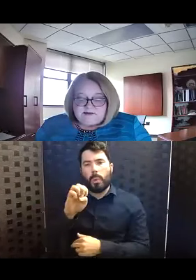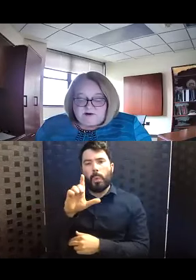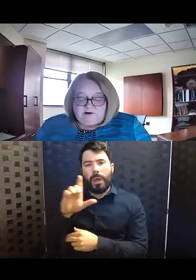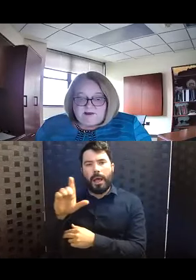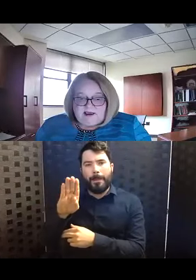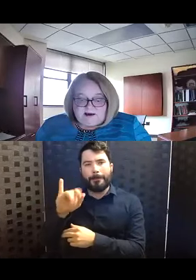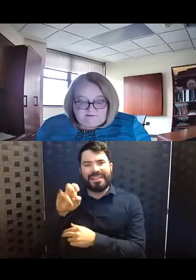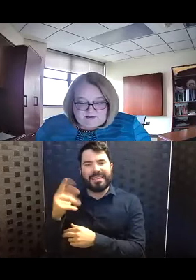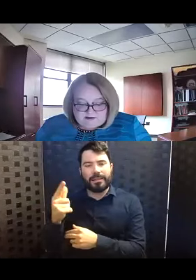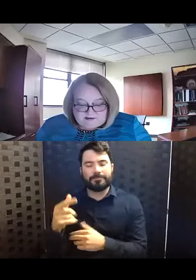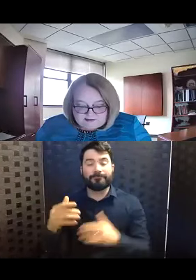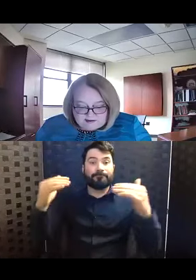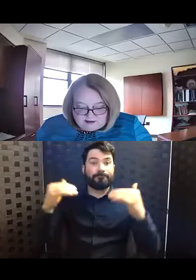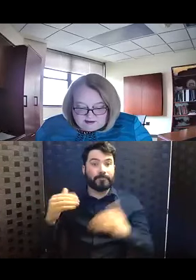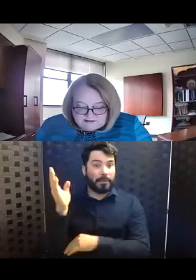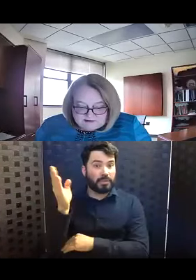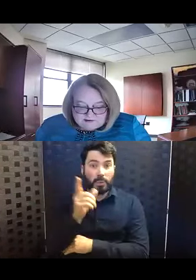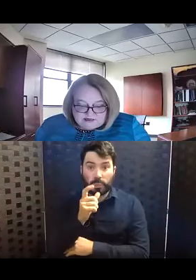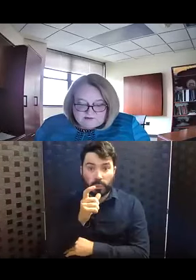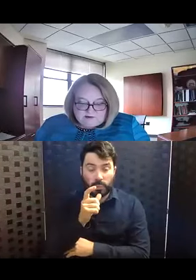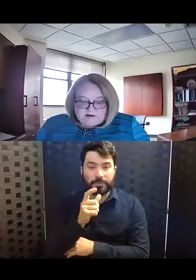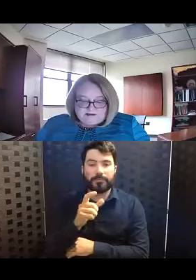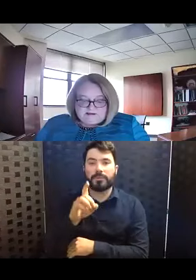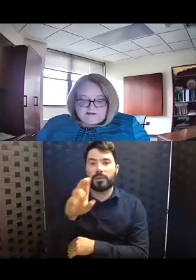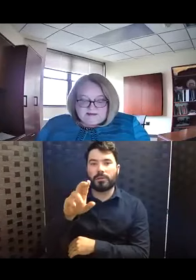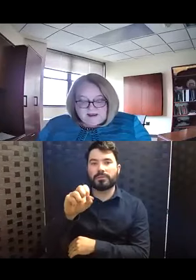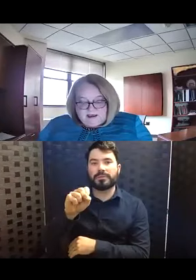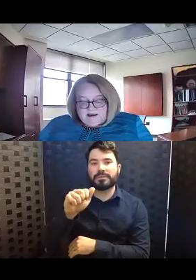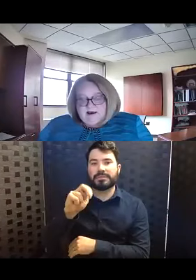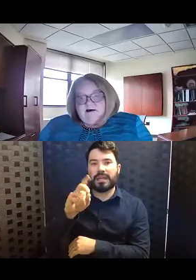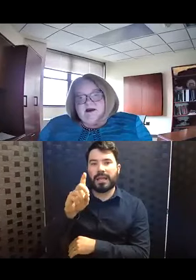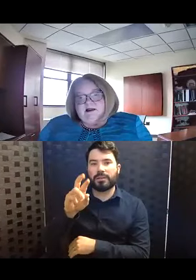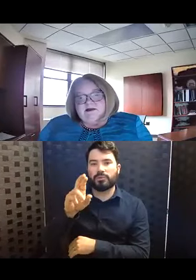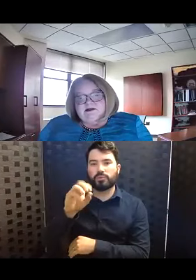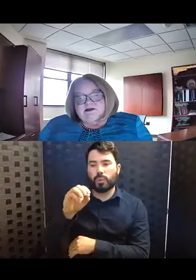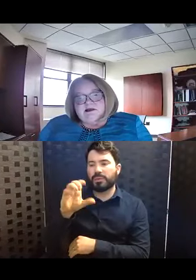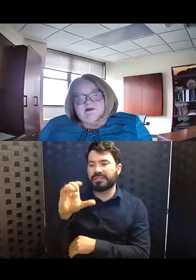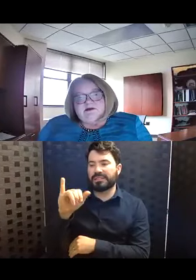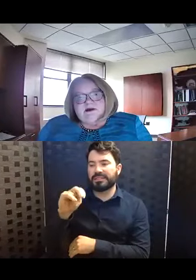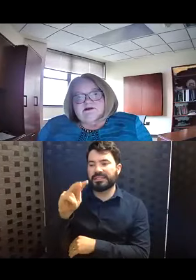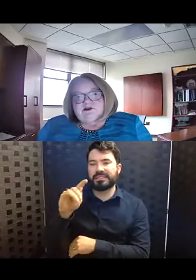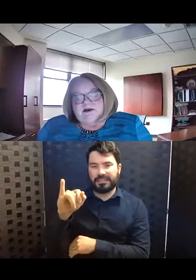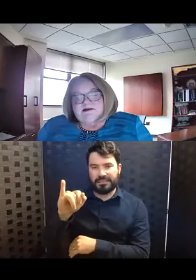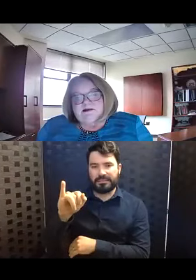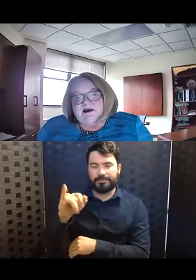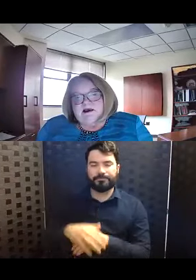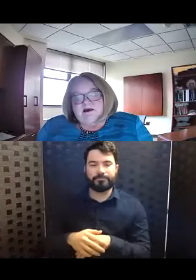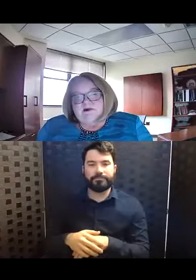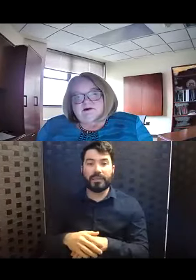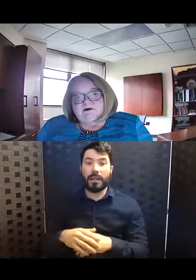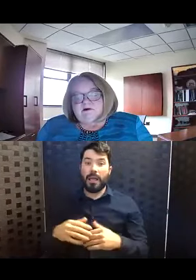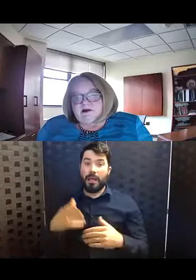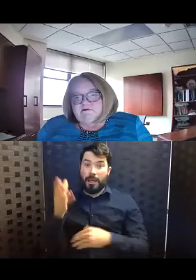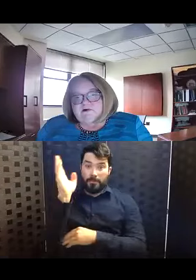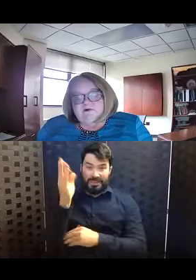So the next speaker we have is Dr. Sandro Cinti. I'd like to just leave this message by saying